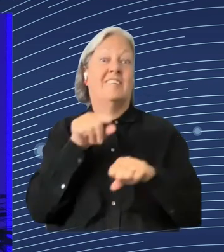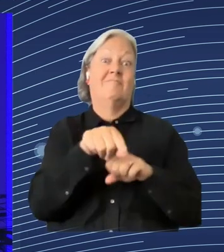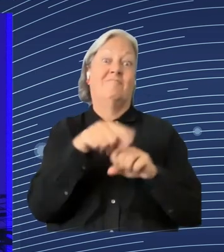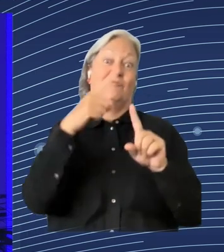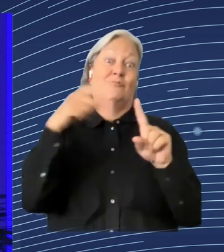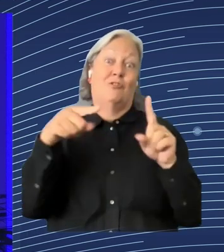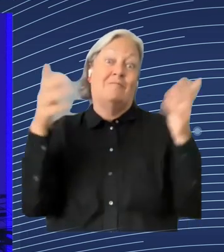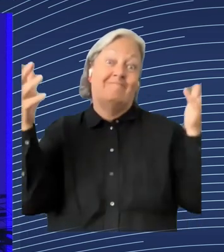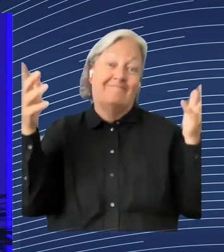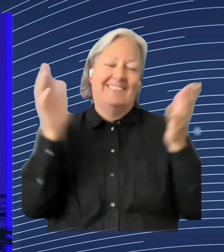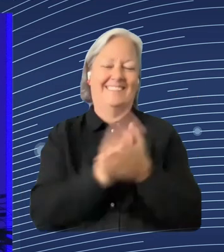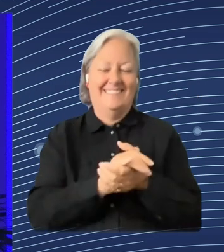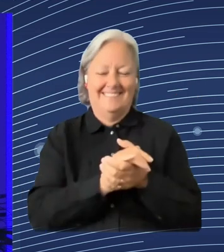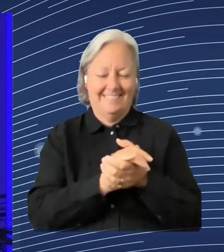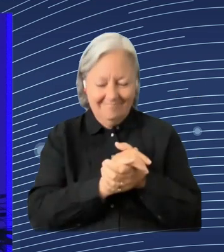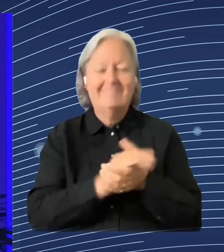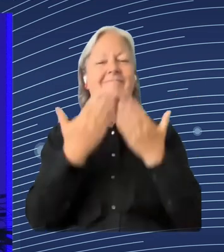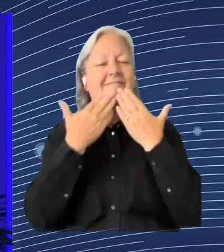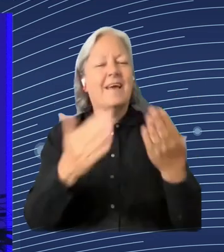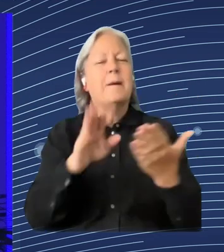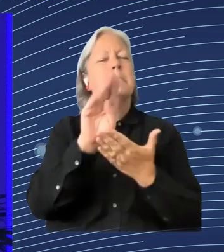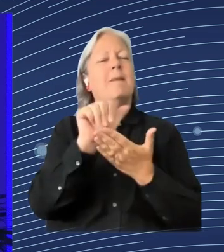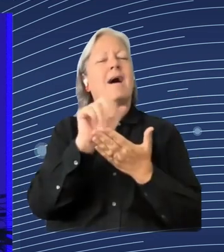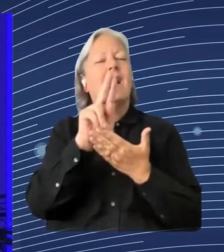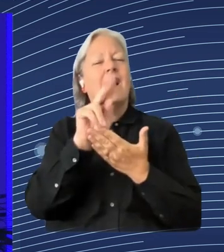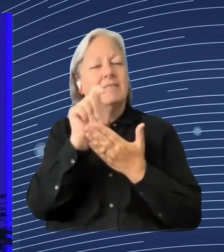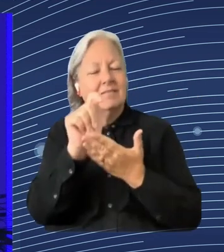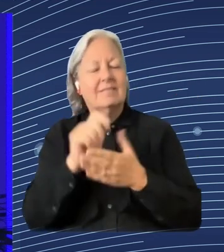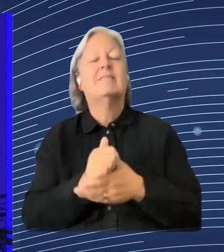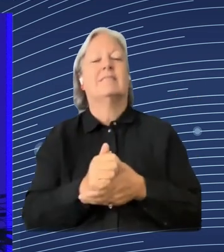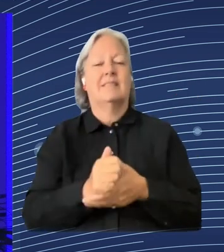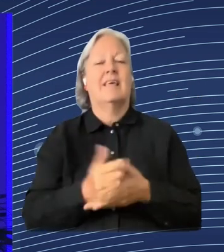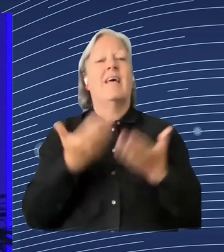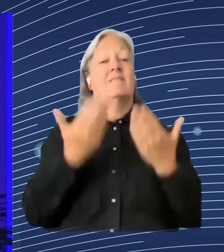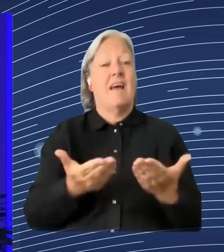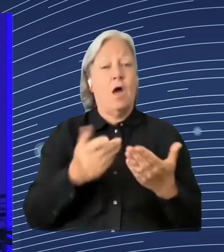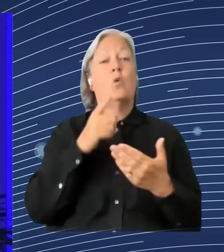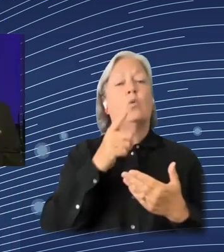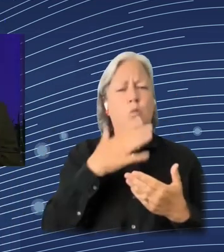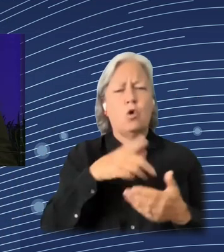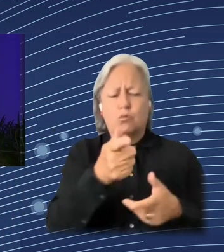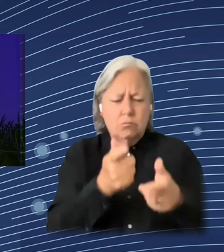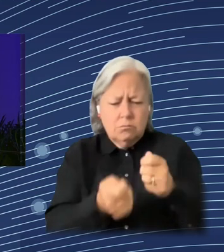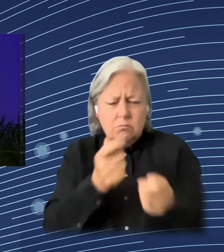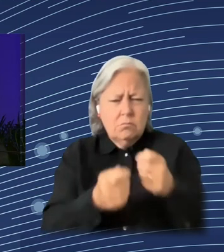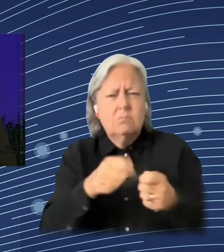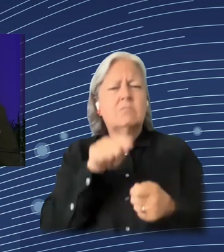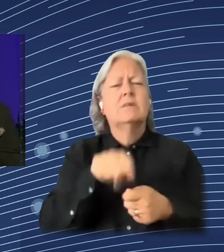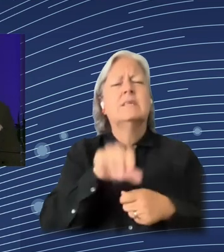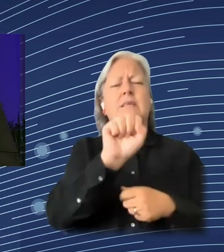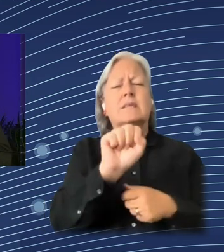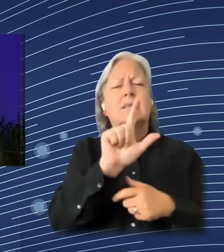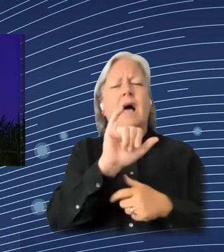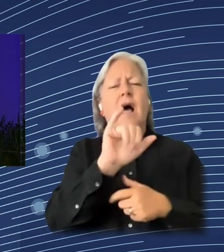Thank you very much, Bart. We'd like you to join us on Slido to get to know each other just a little better. Now